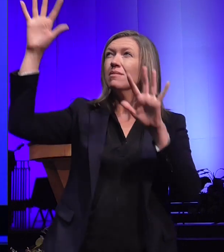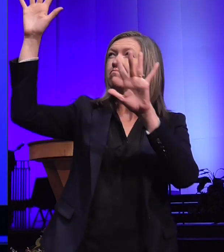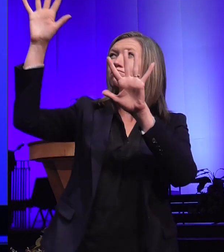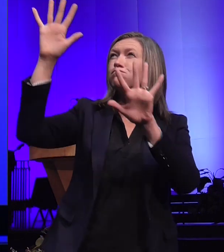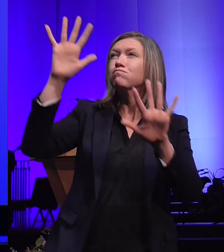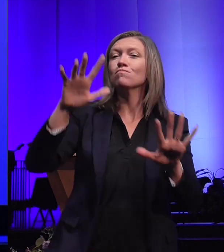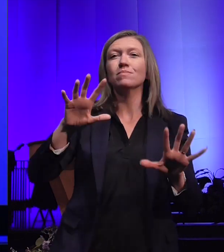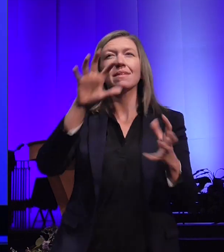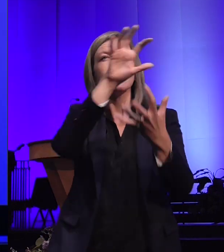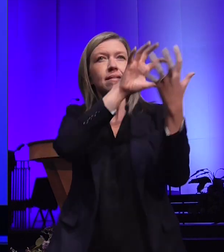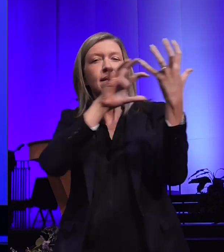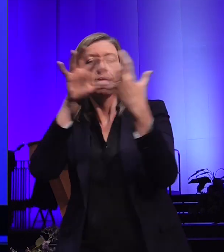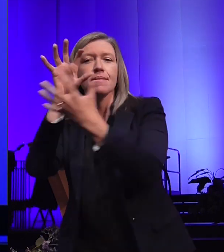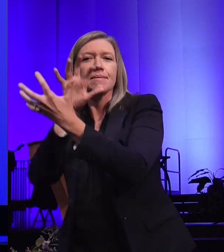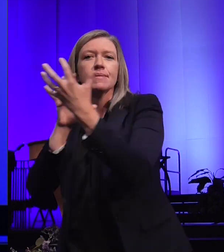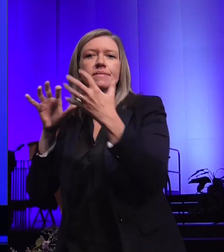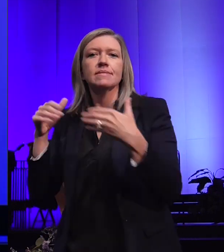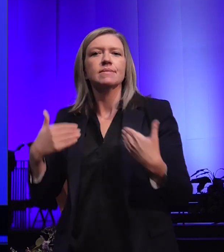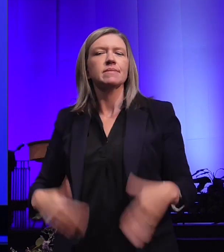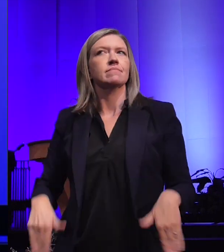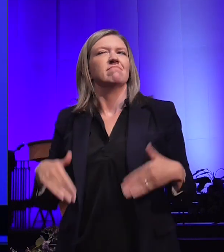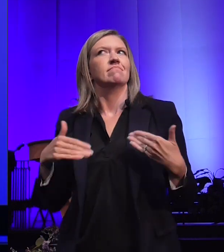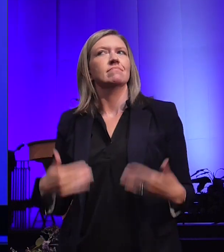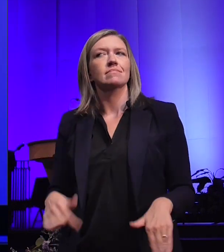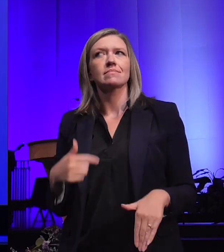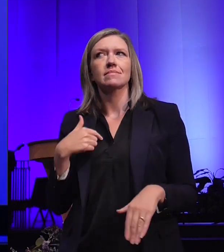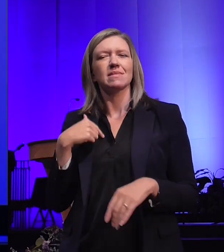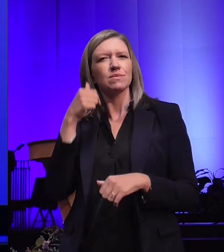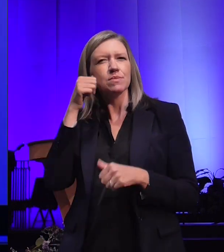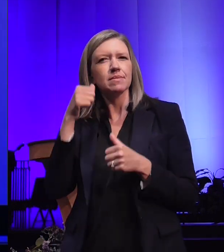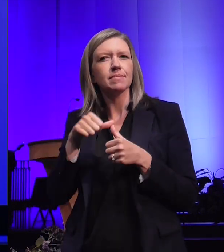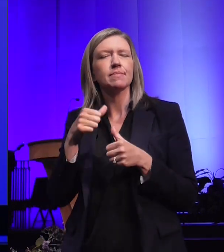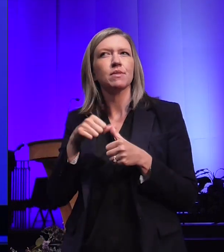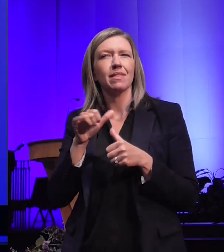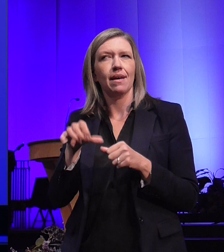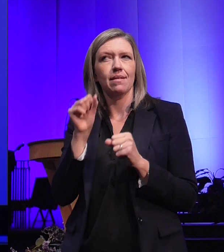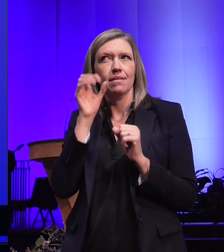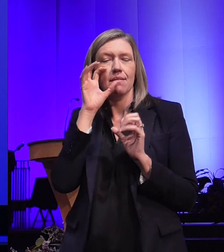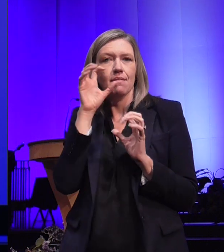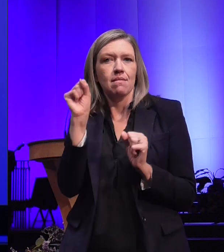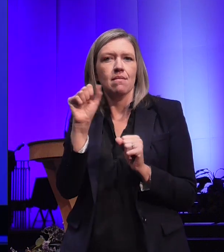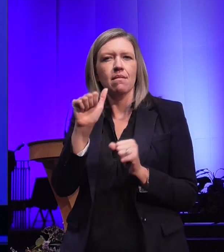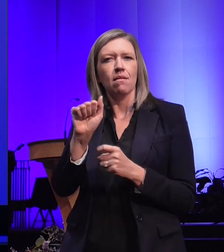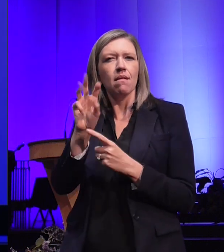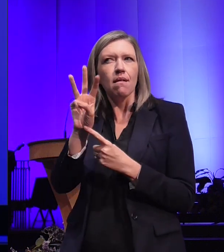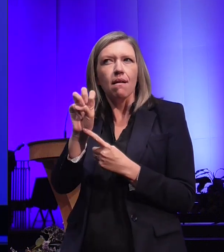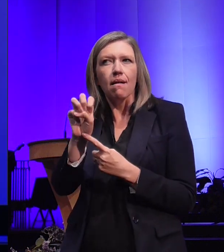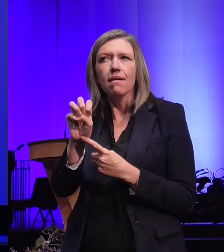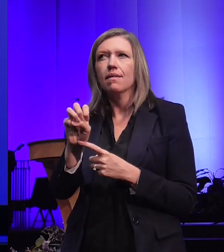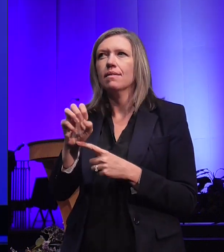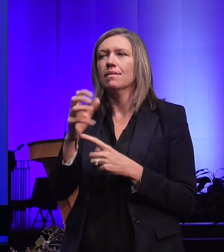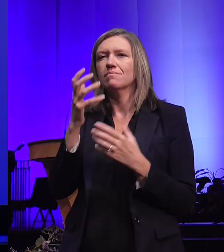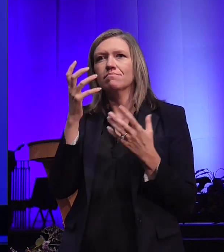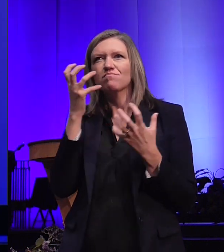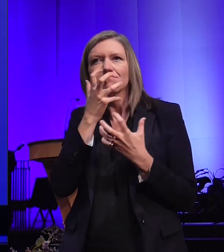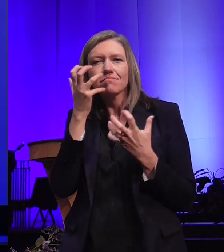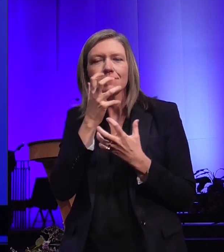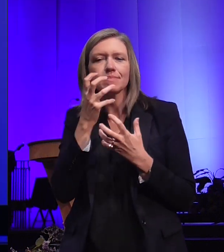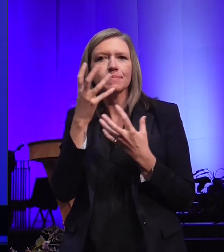the clouds, I am reminded of the awe and wonder of the world around